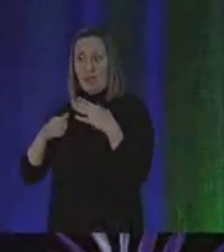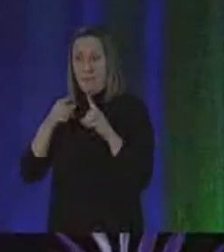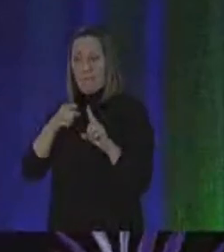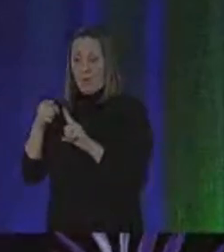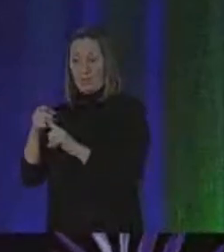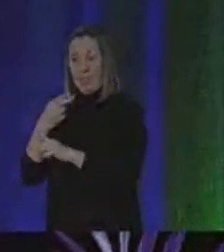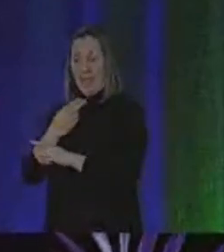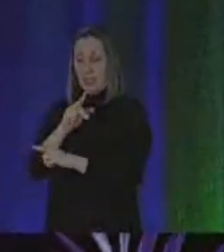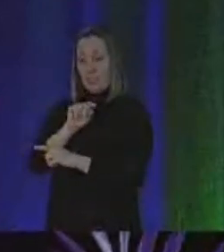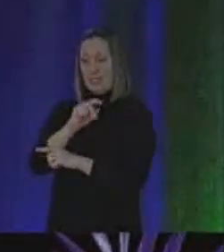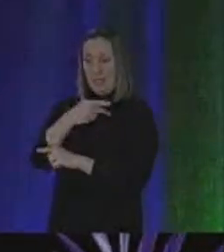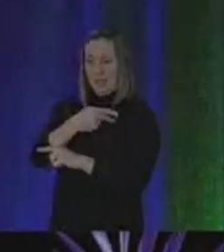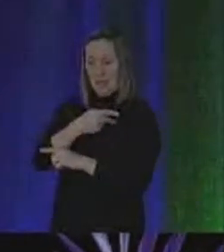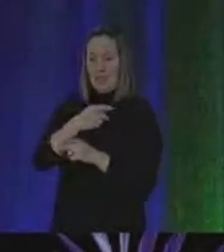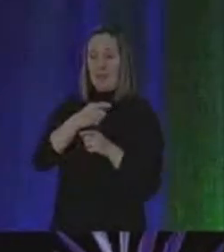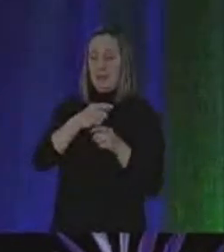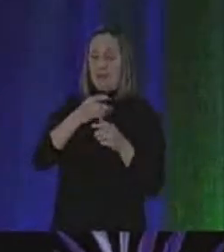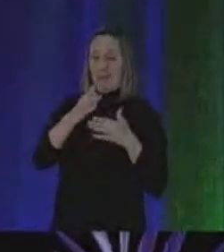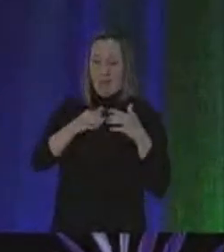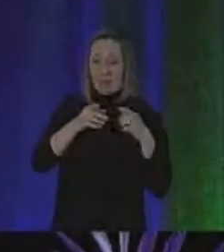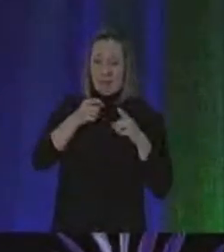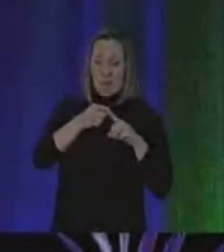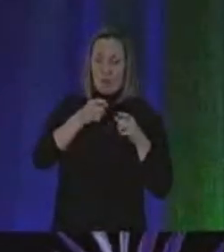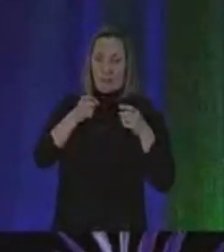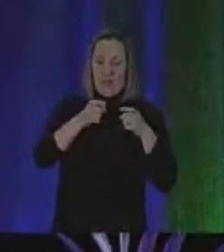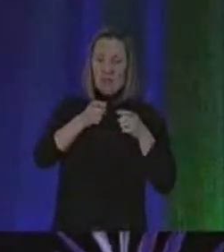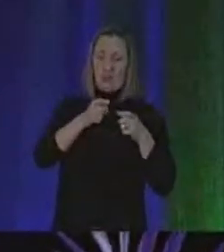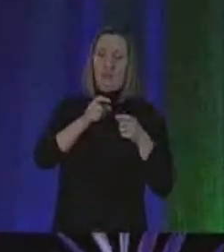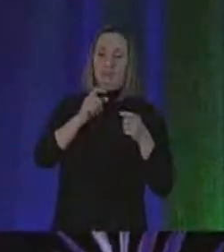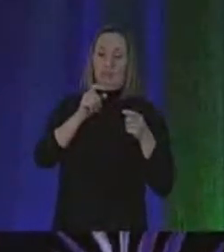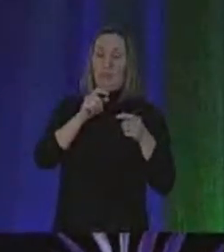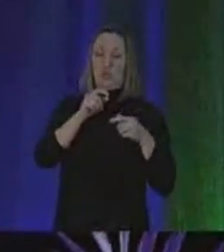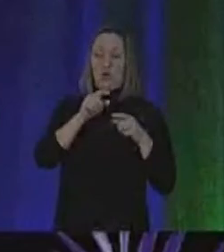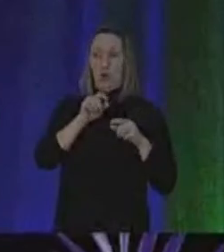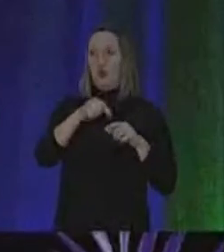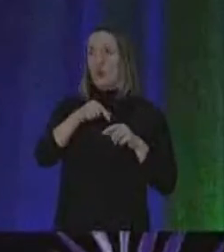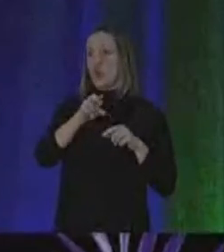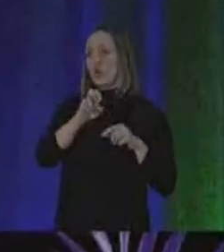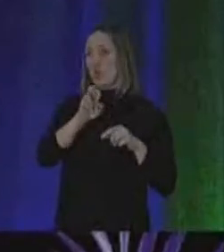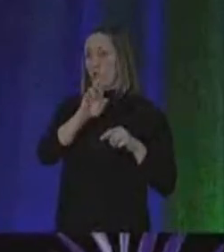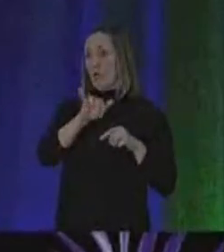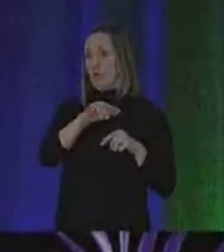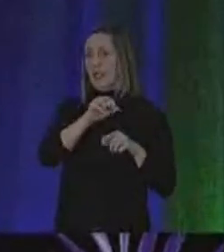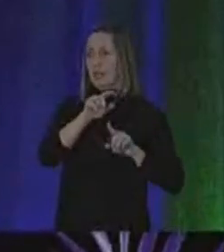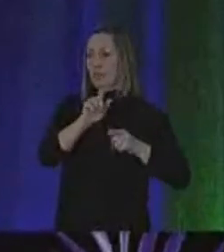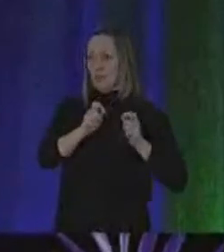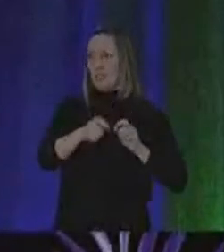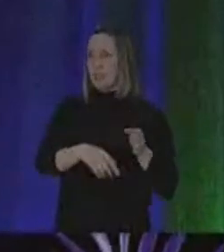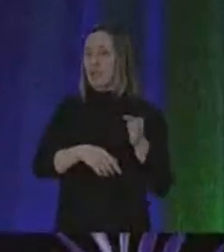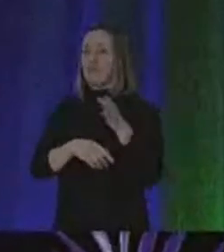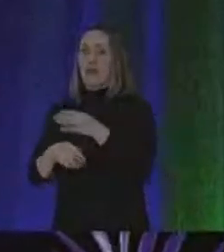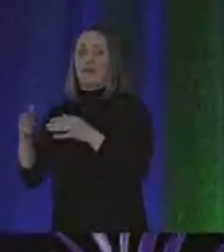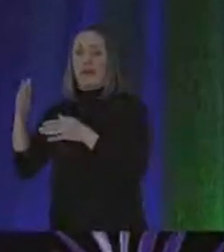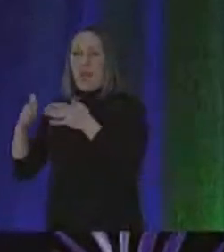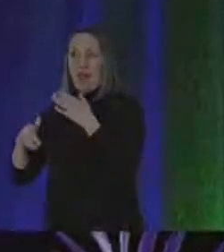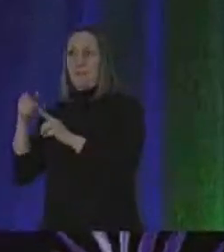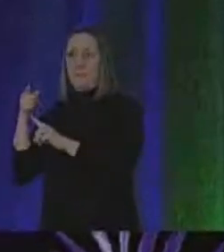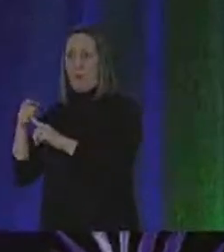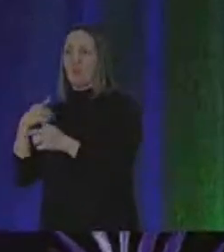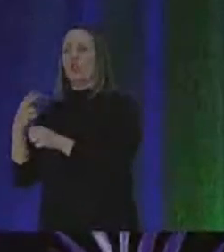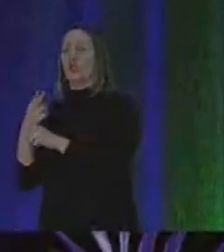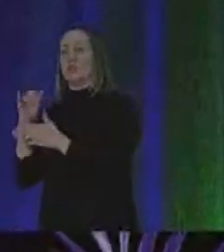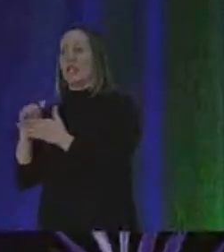HTTP endpoint to handle all of your queries and mutations. And then you also have a WebSocket endpoint, which is what you can use to